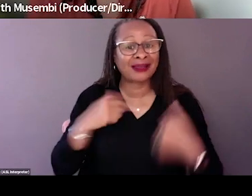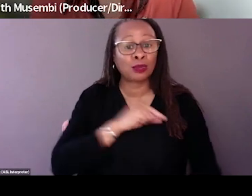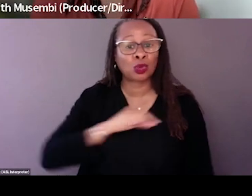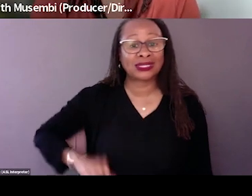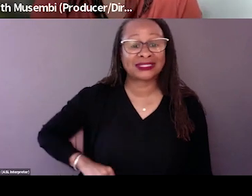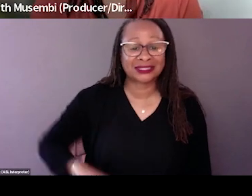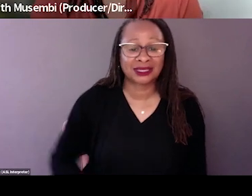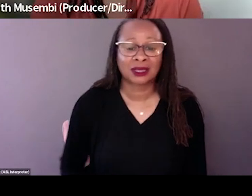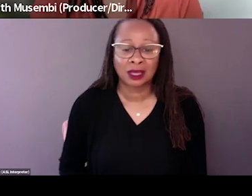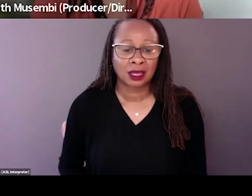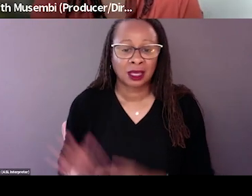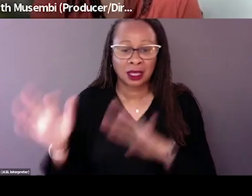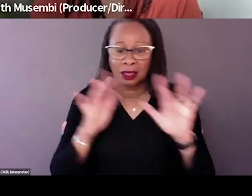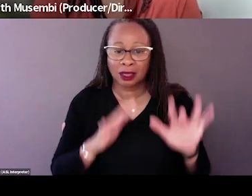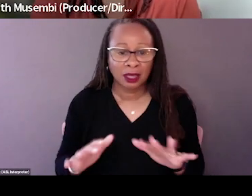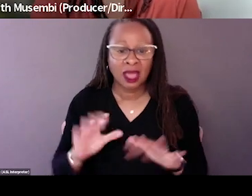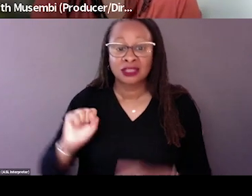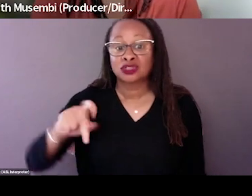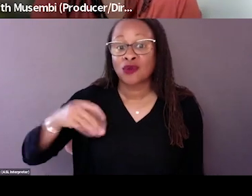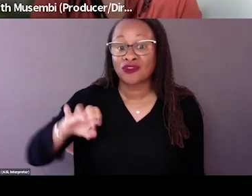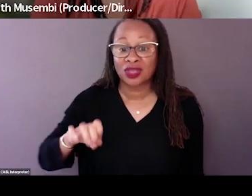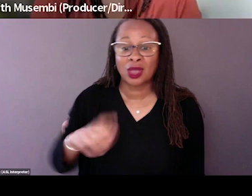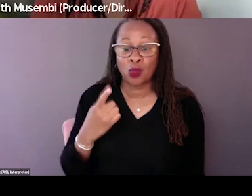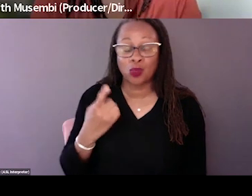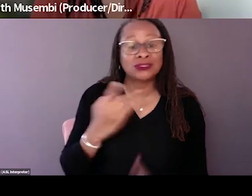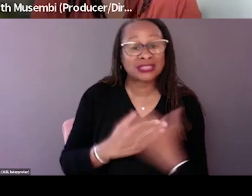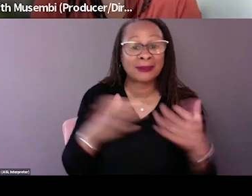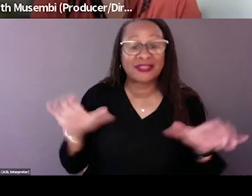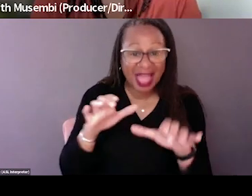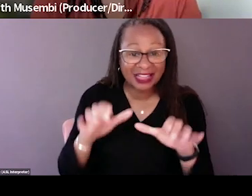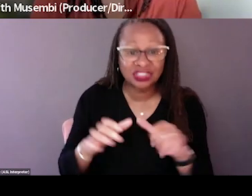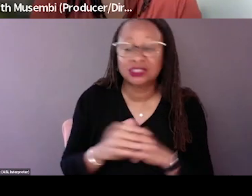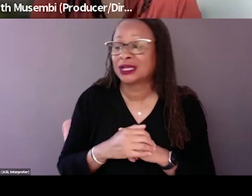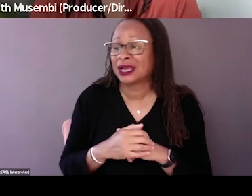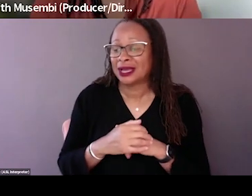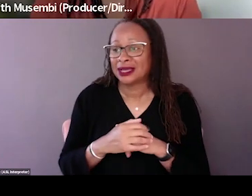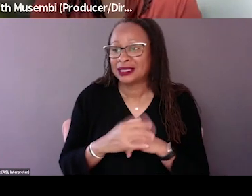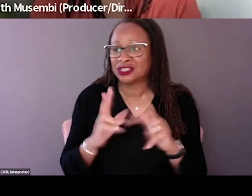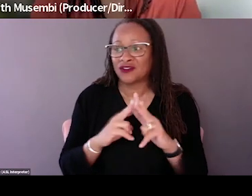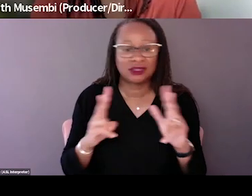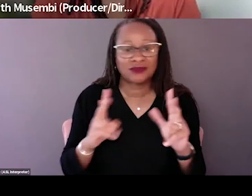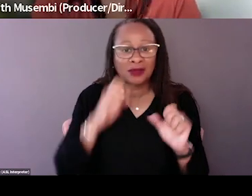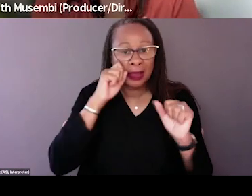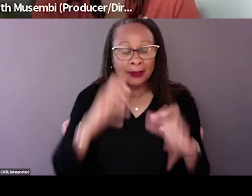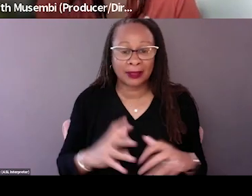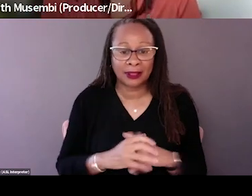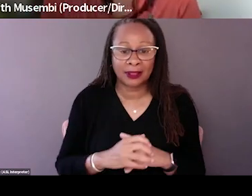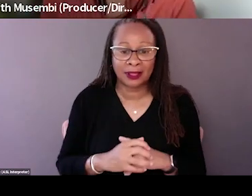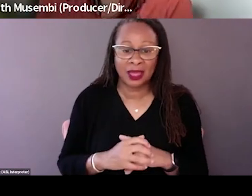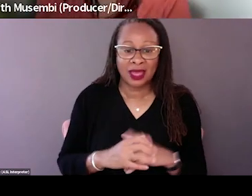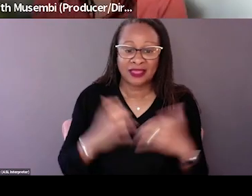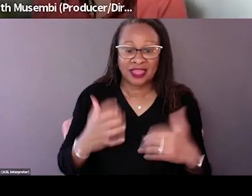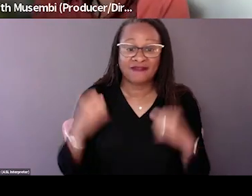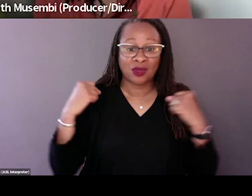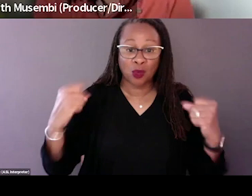of the action is just extraordinary. I mean, forget it, you know, Tyson Fury and Usyk this weekend, the heavyweight action you see in the